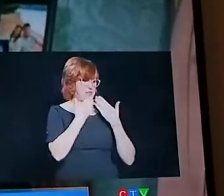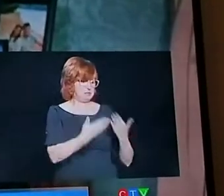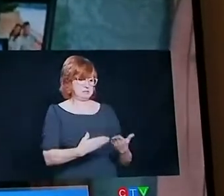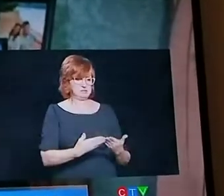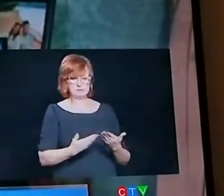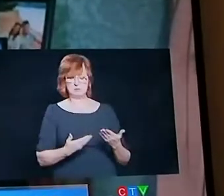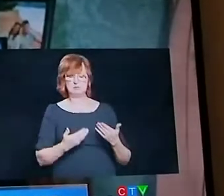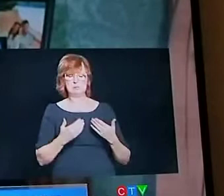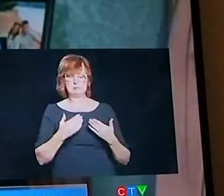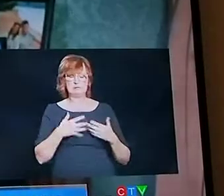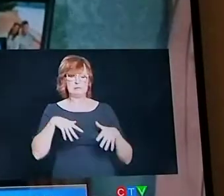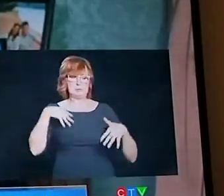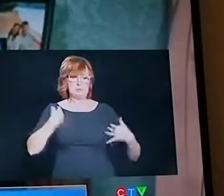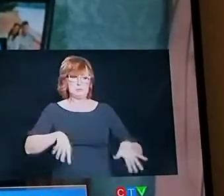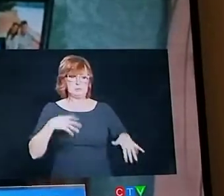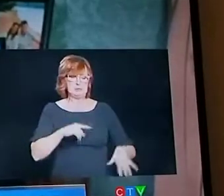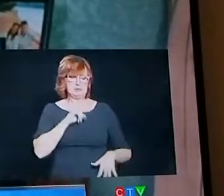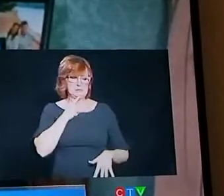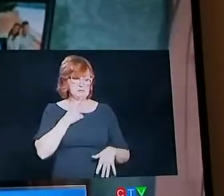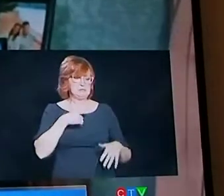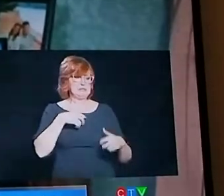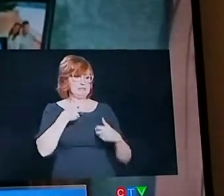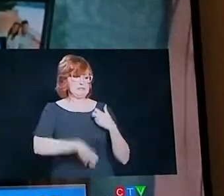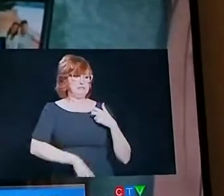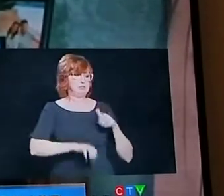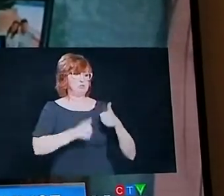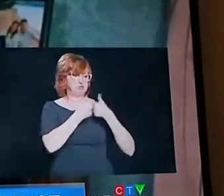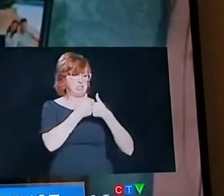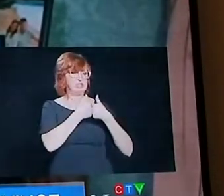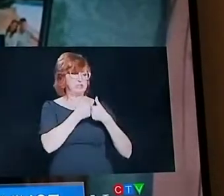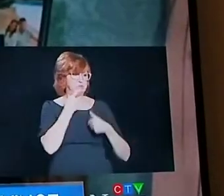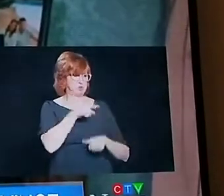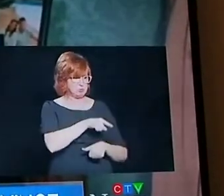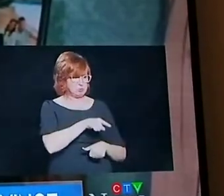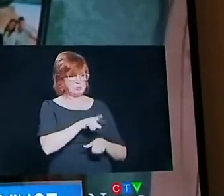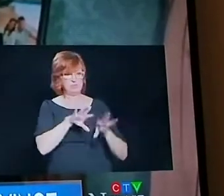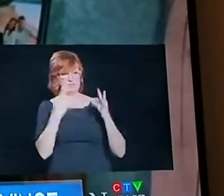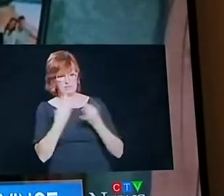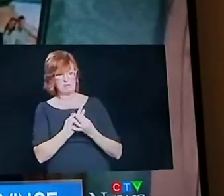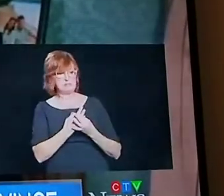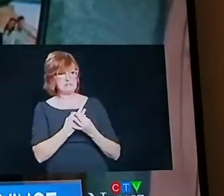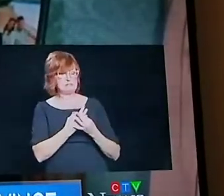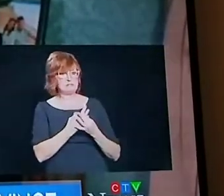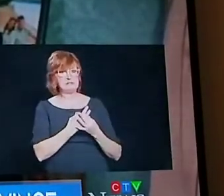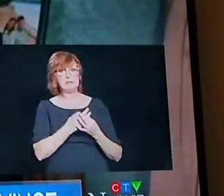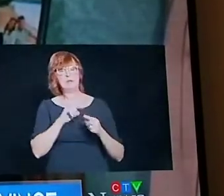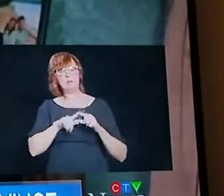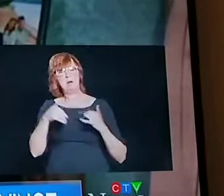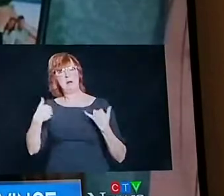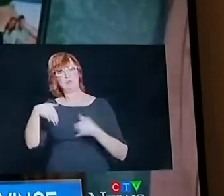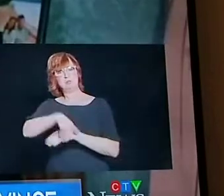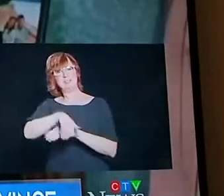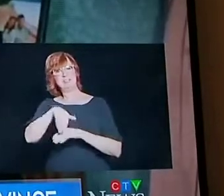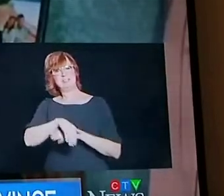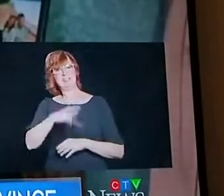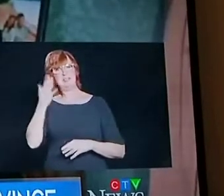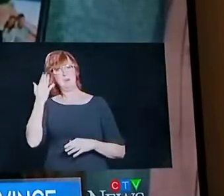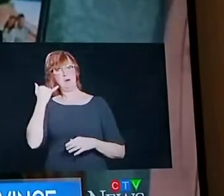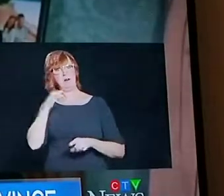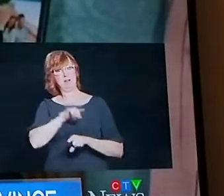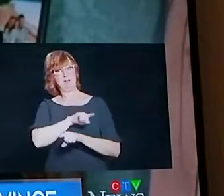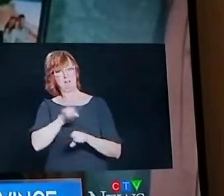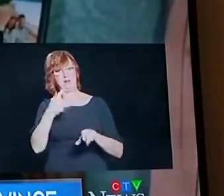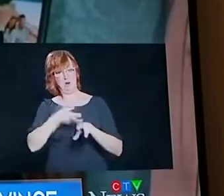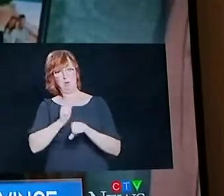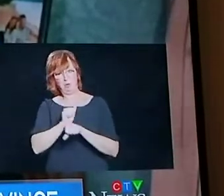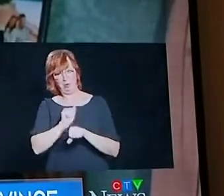for you and for your family. But tonight, because of the tremendous effort of Saskatchewan people, and the